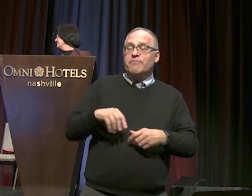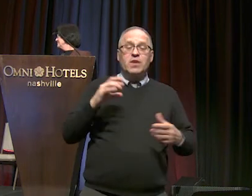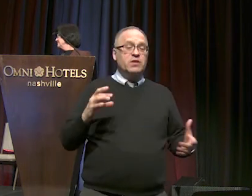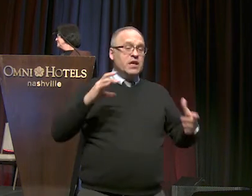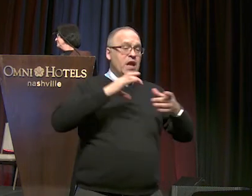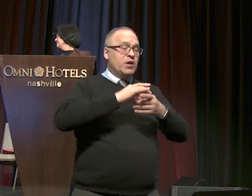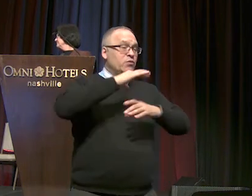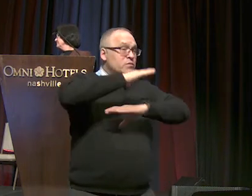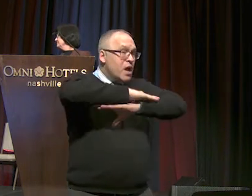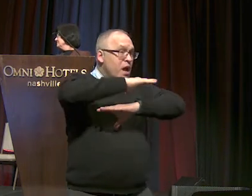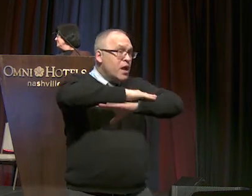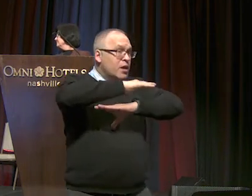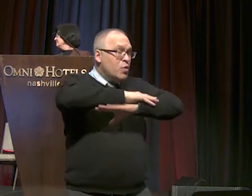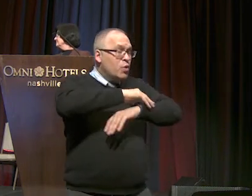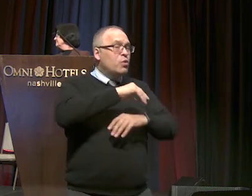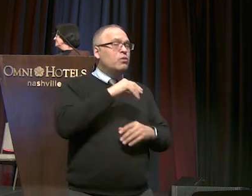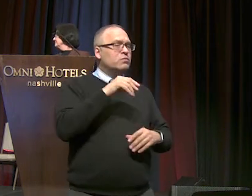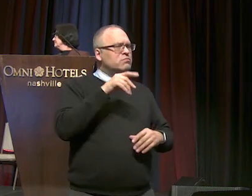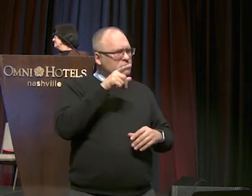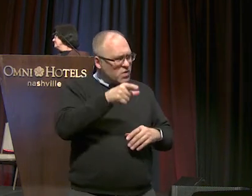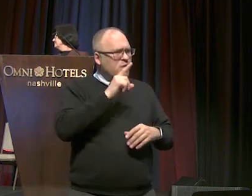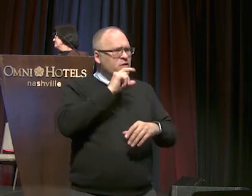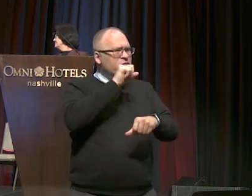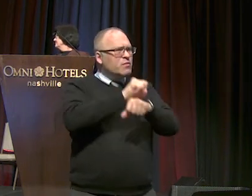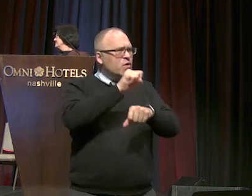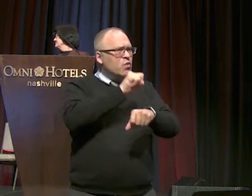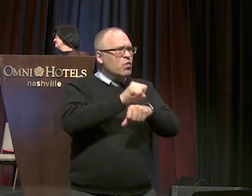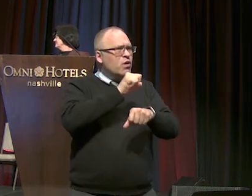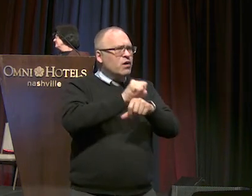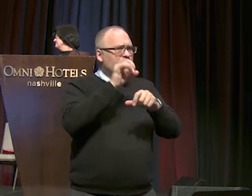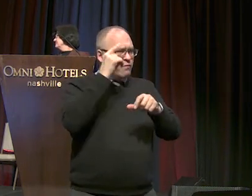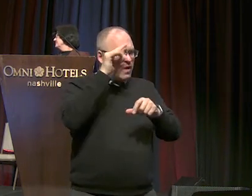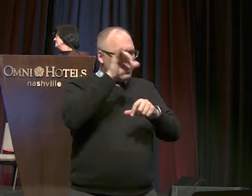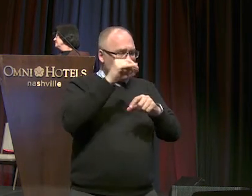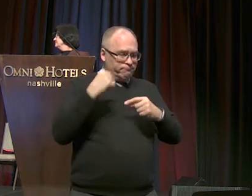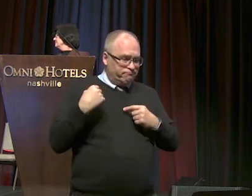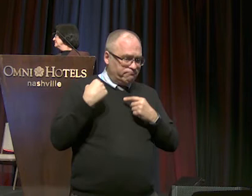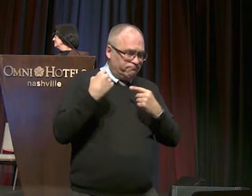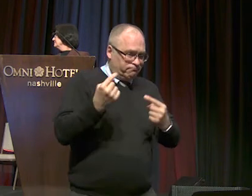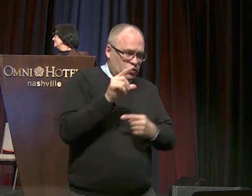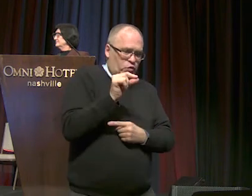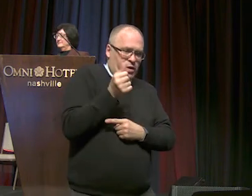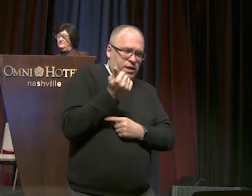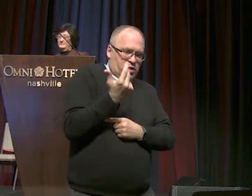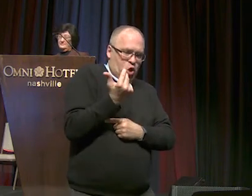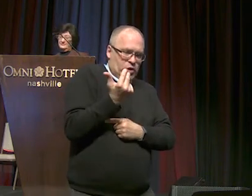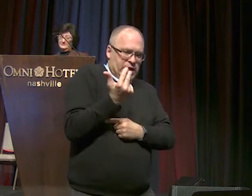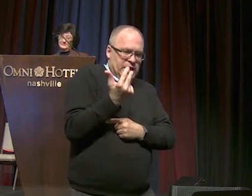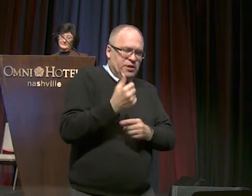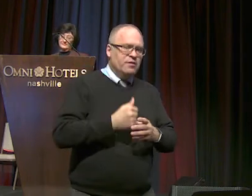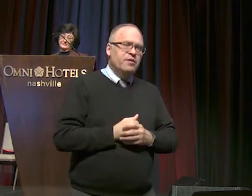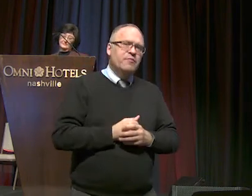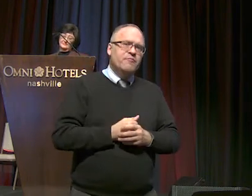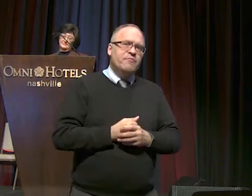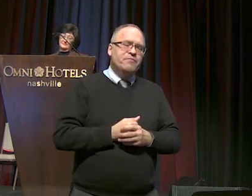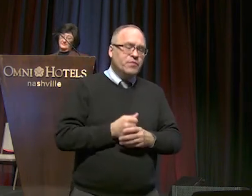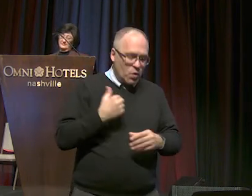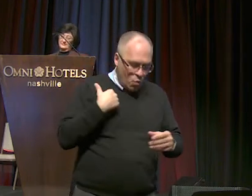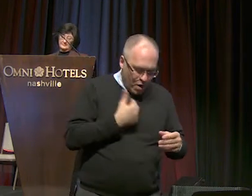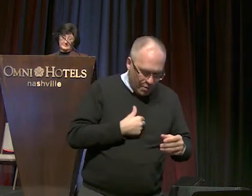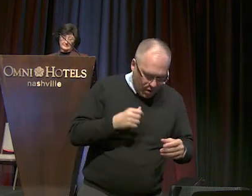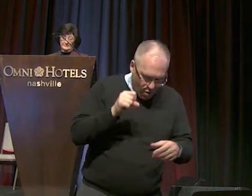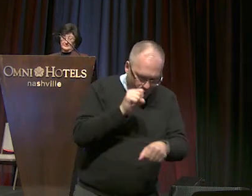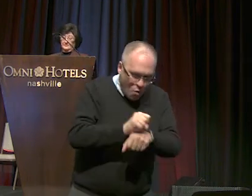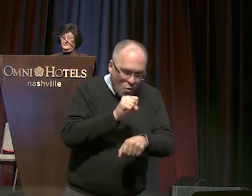been working on this since 2013. We have been working on